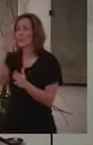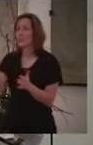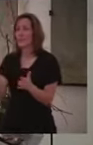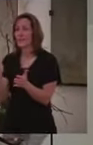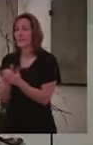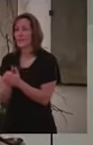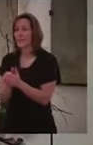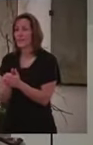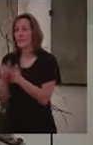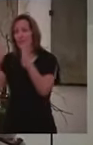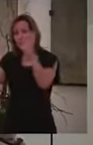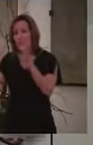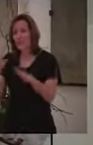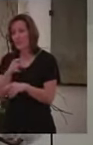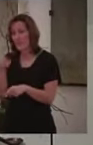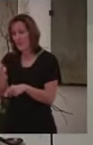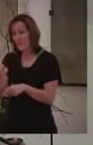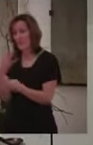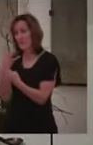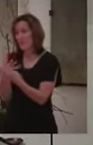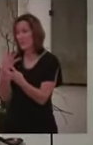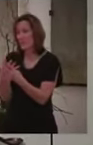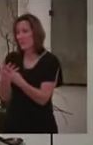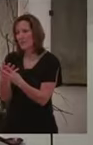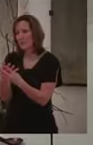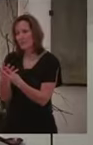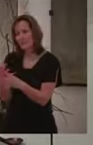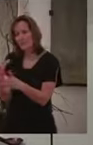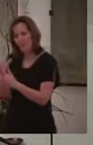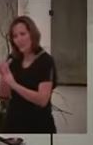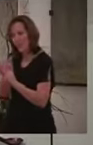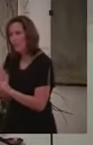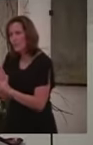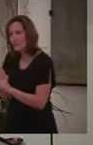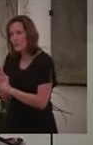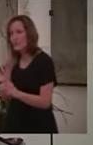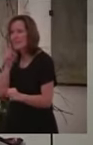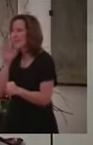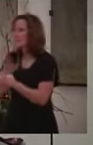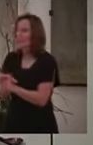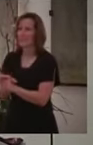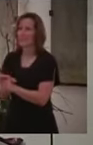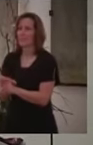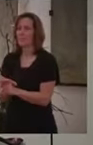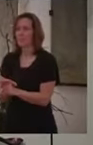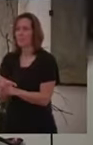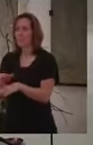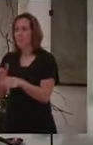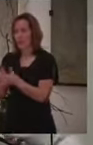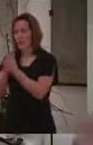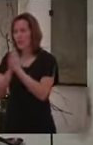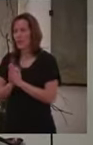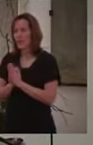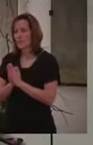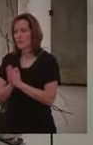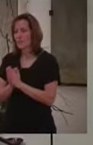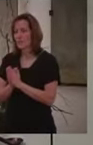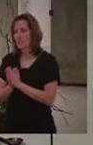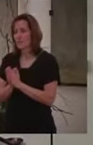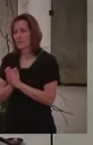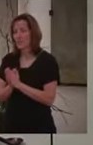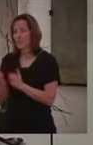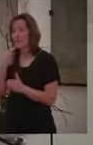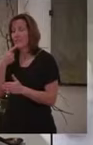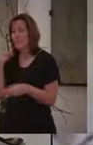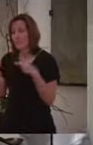that for hope? There in prison, Paul holds fast to the example and promise of Christ, and he calls on his readers, his